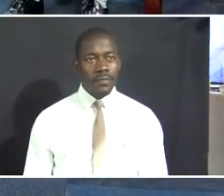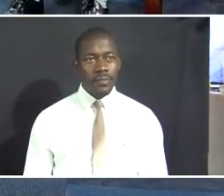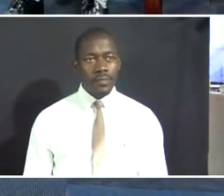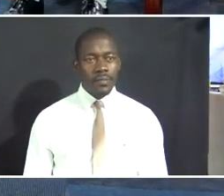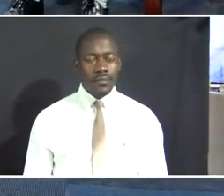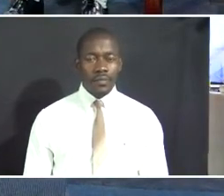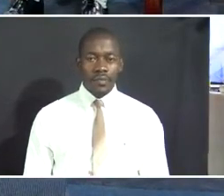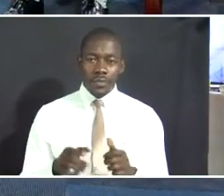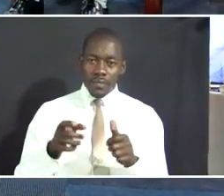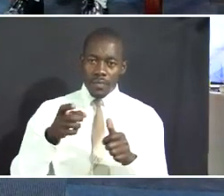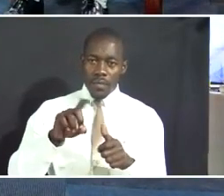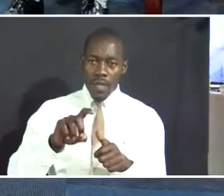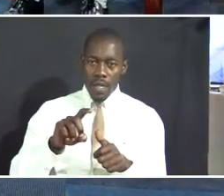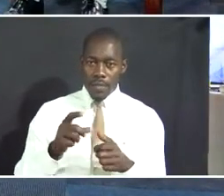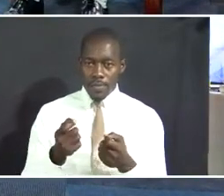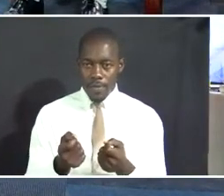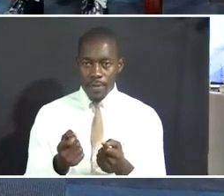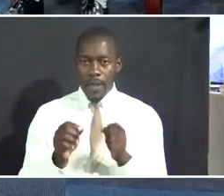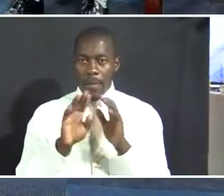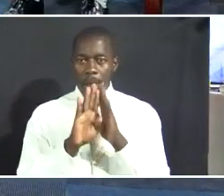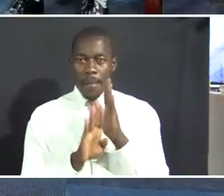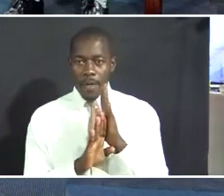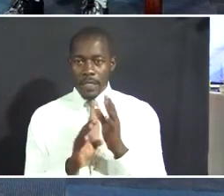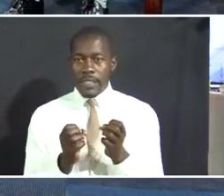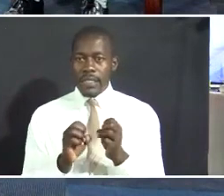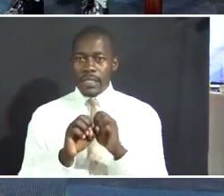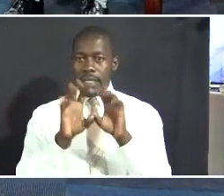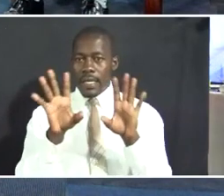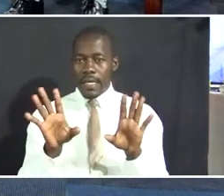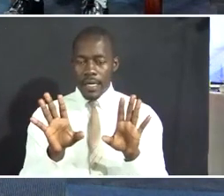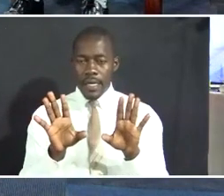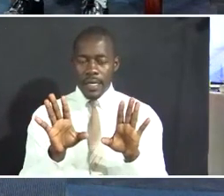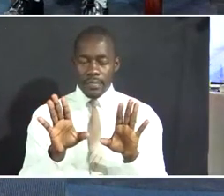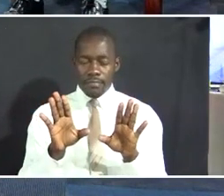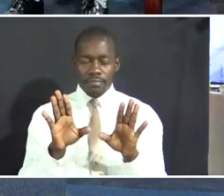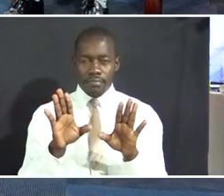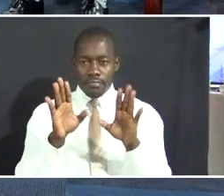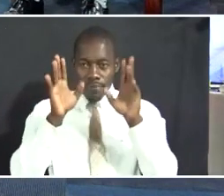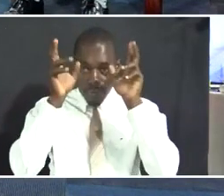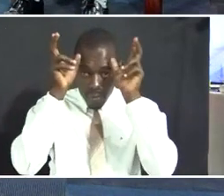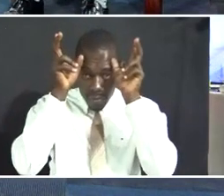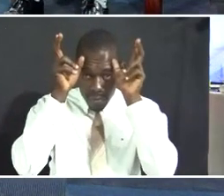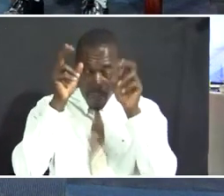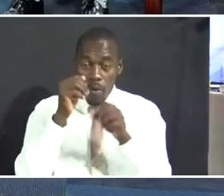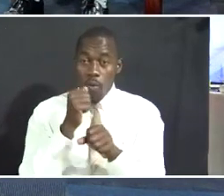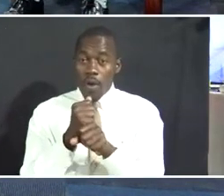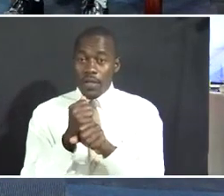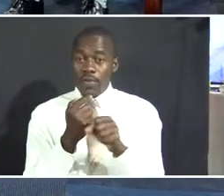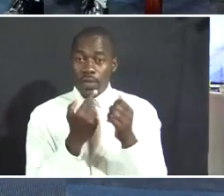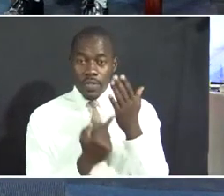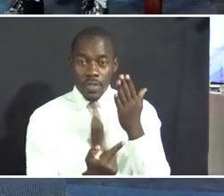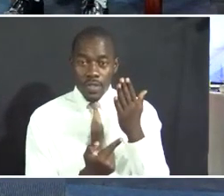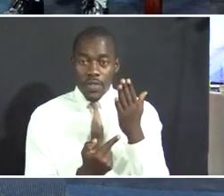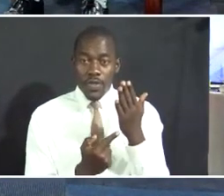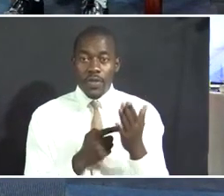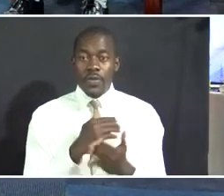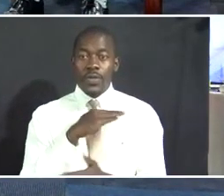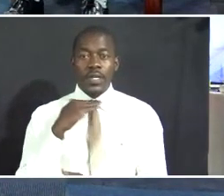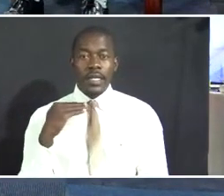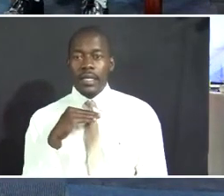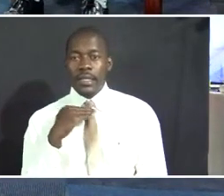the Bible is clear. The work of the devil is cut out. His work is to kill, to